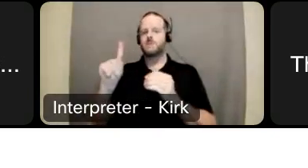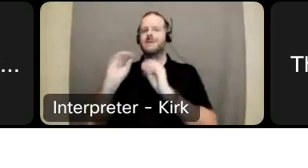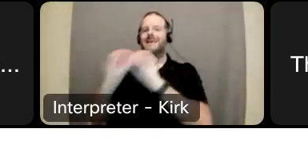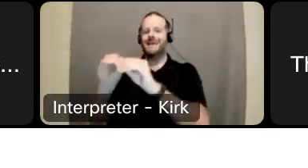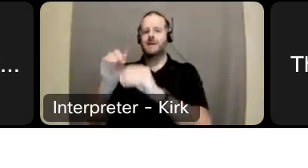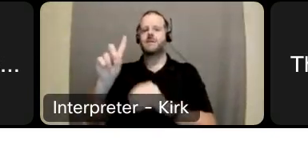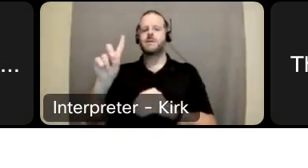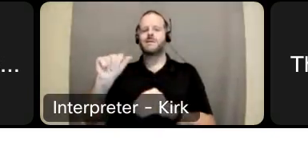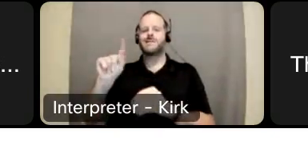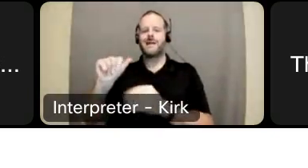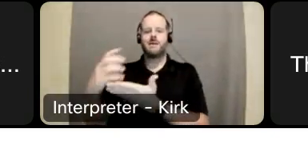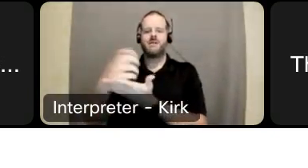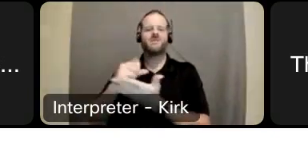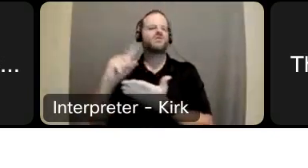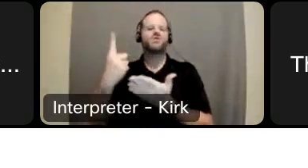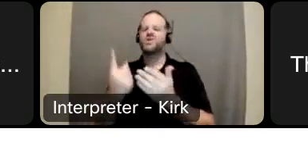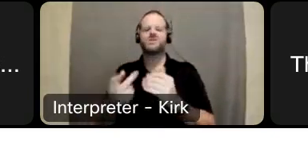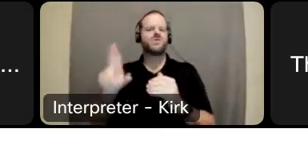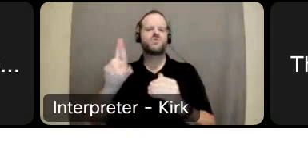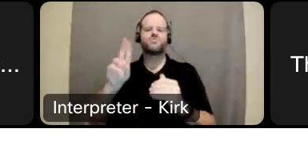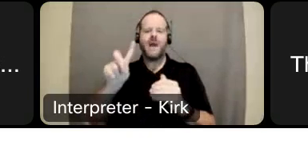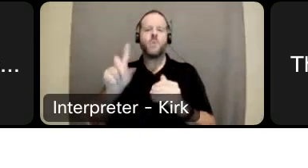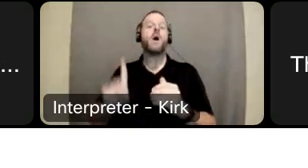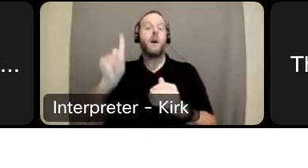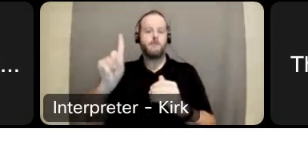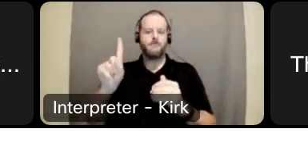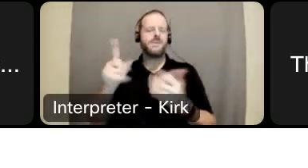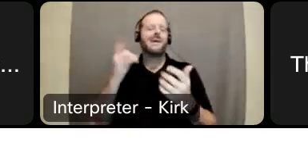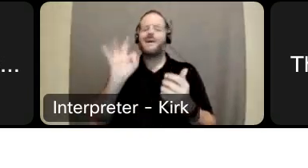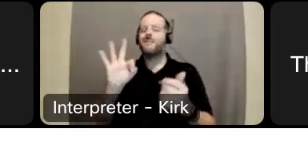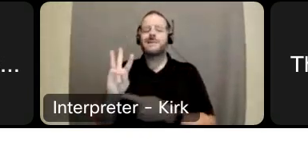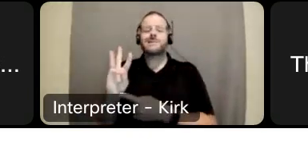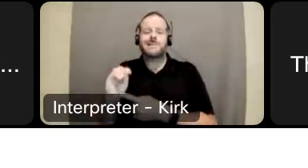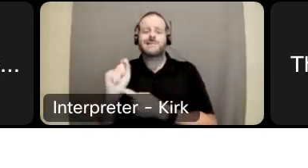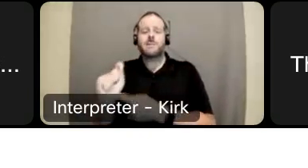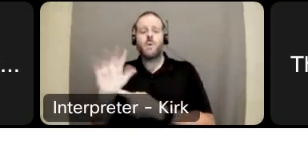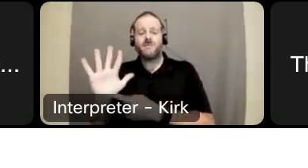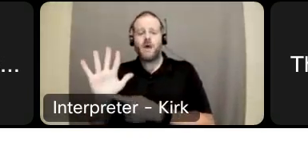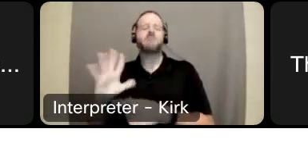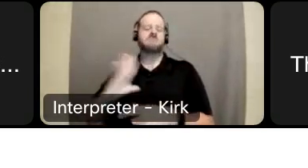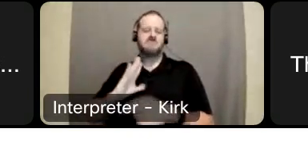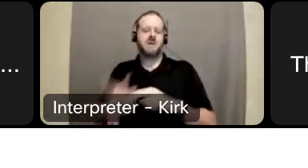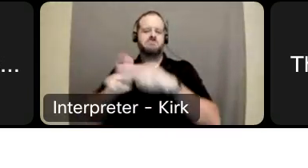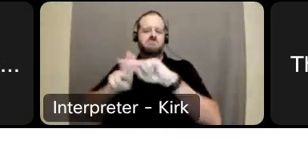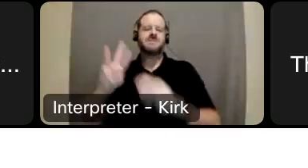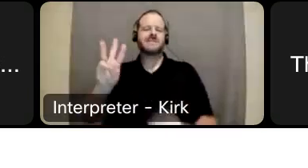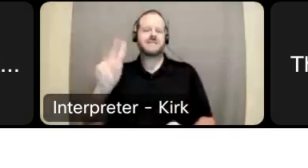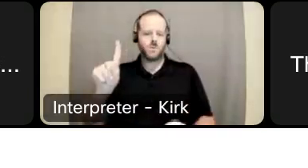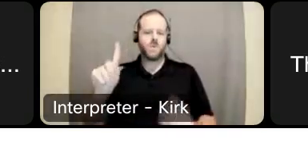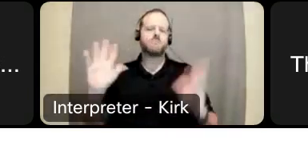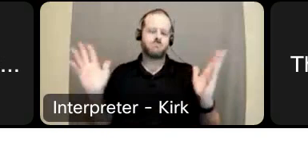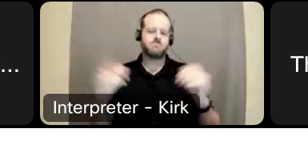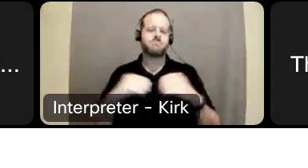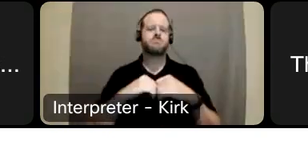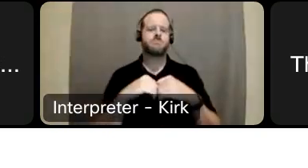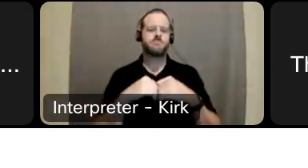data collection. So just round up to a whole number. If it was, let's say, 60.5, just round up to the next number, 61 in this case.